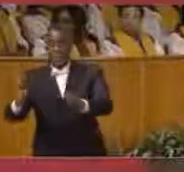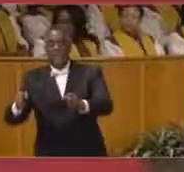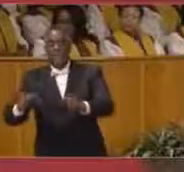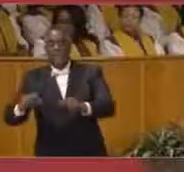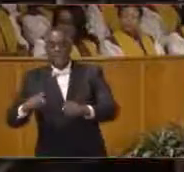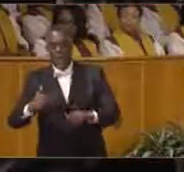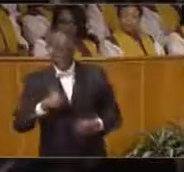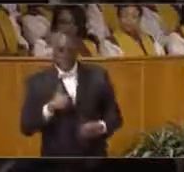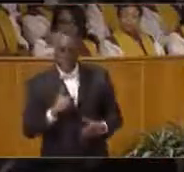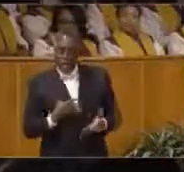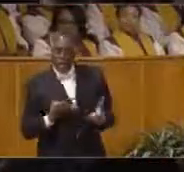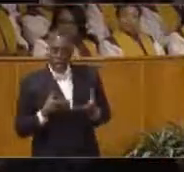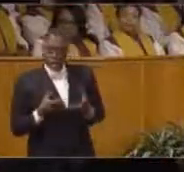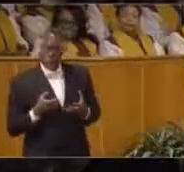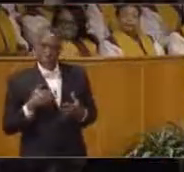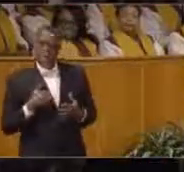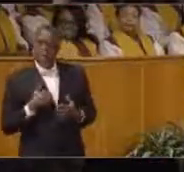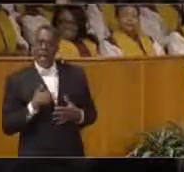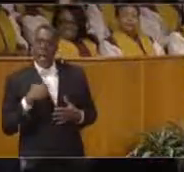I wish you would.